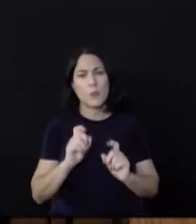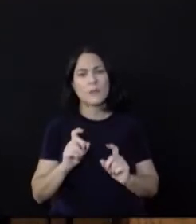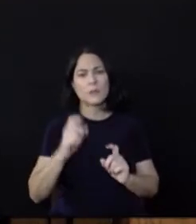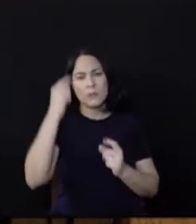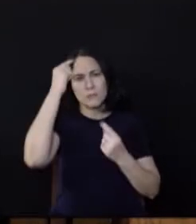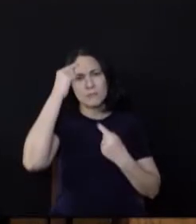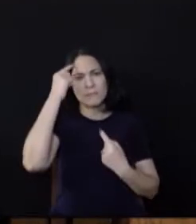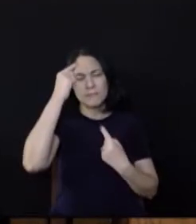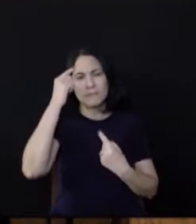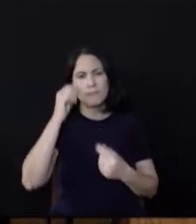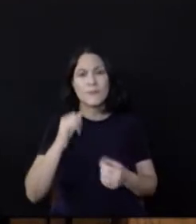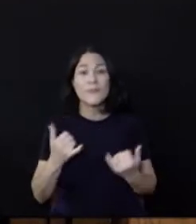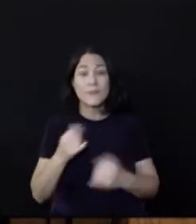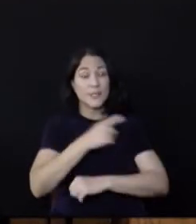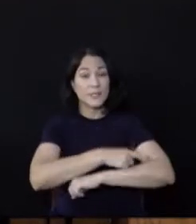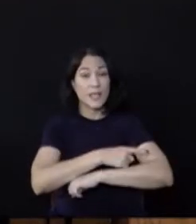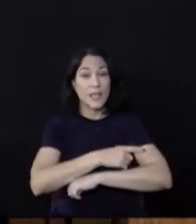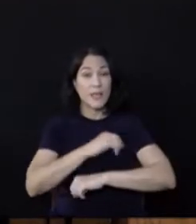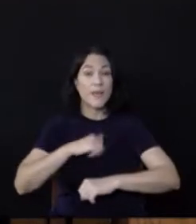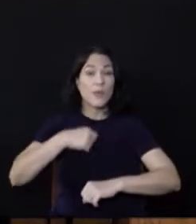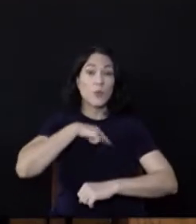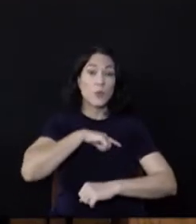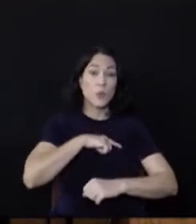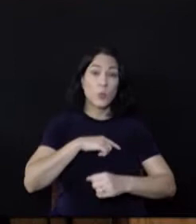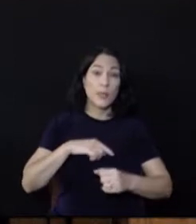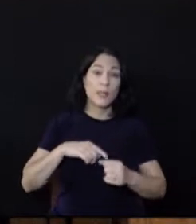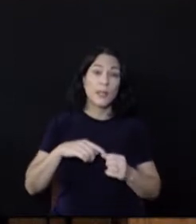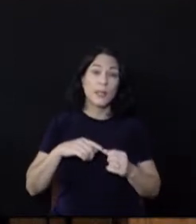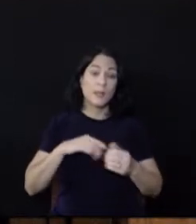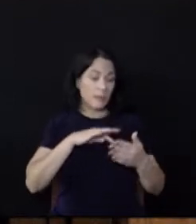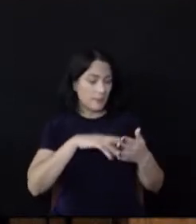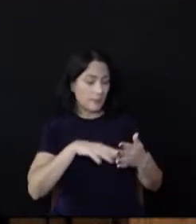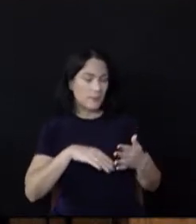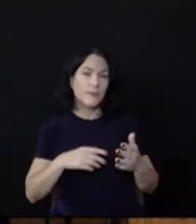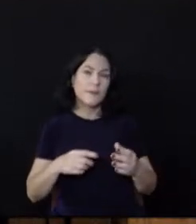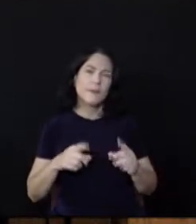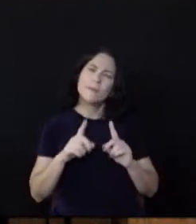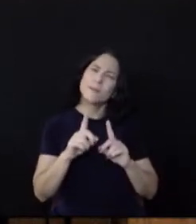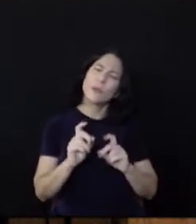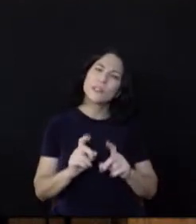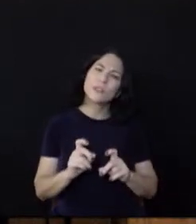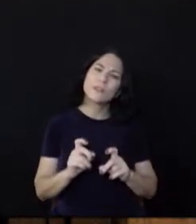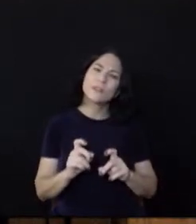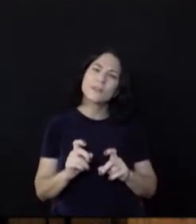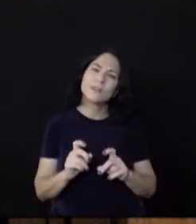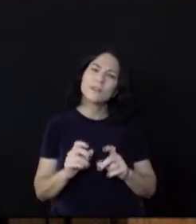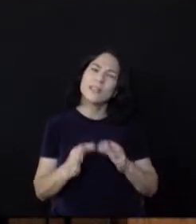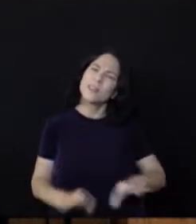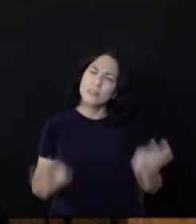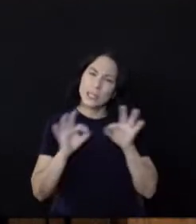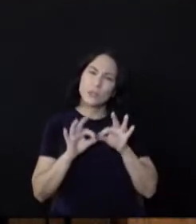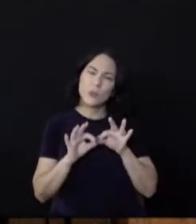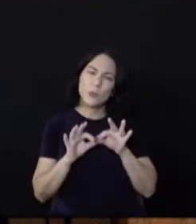today, as we dive into the message, I want to ask you a question. essential.